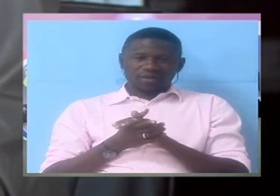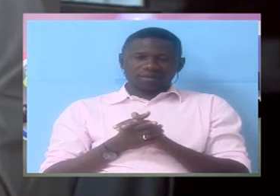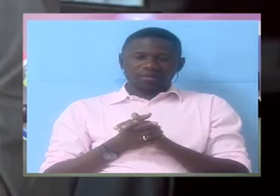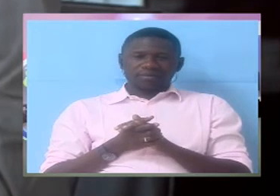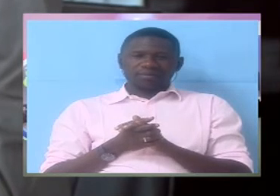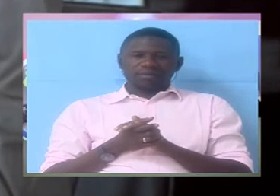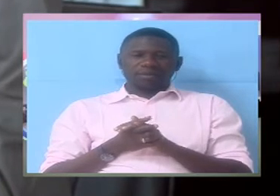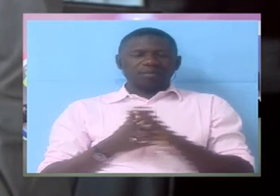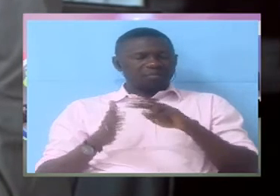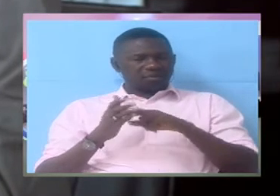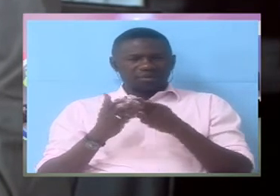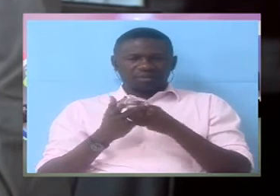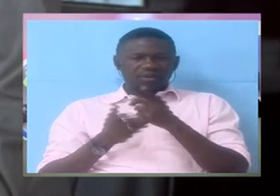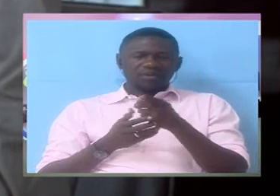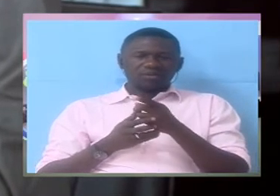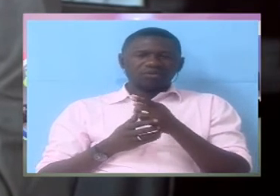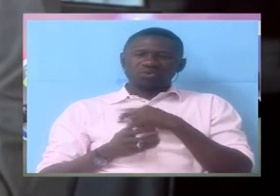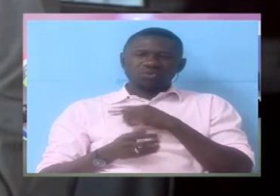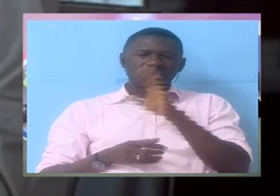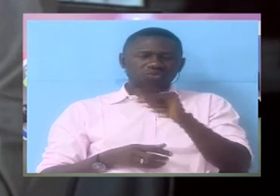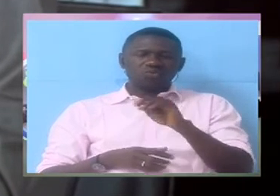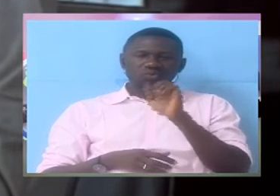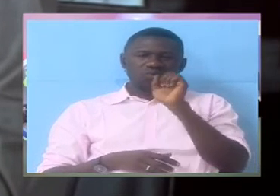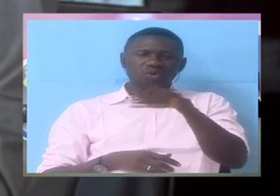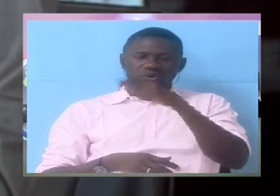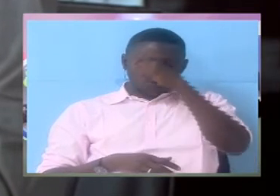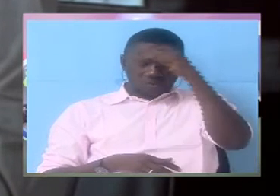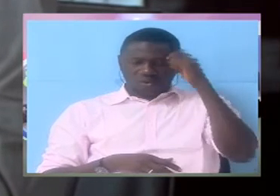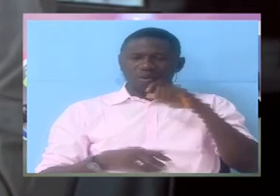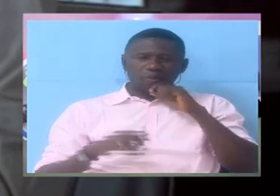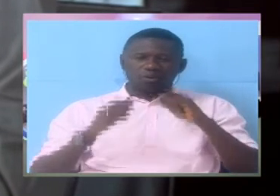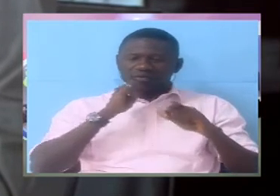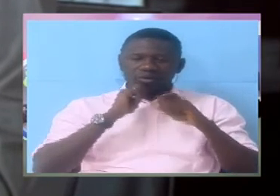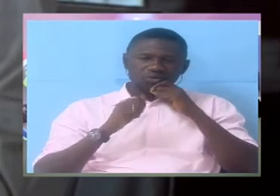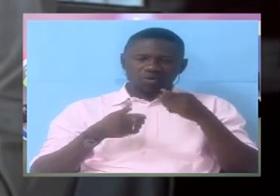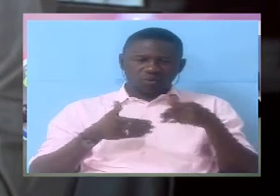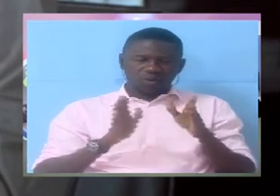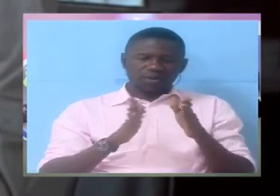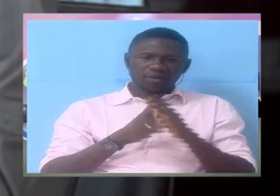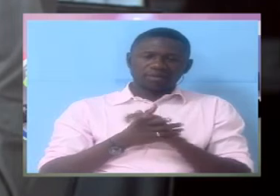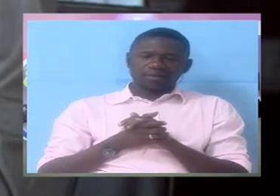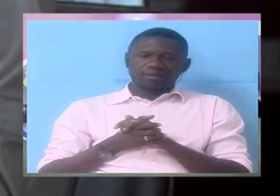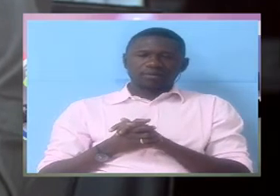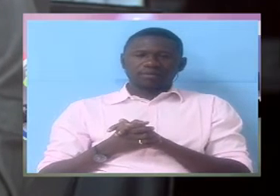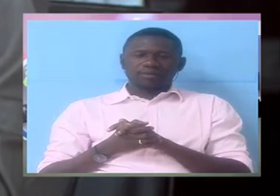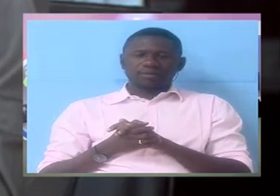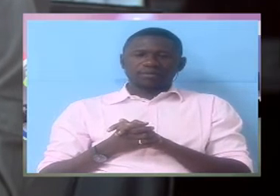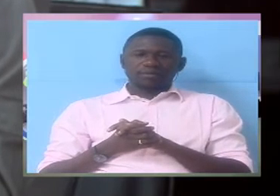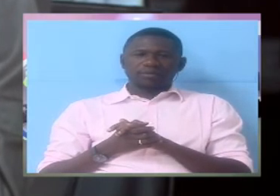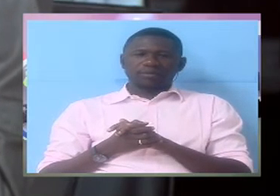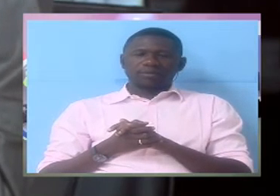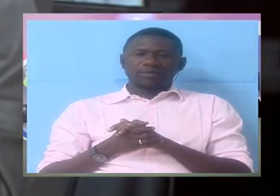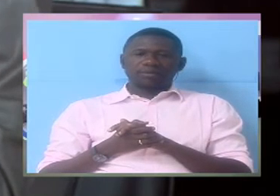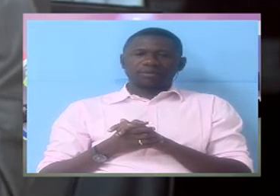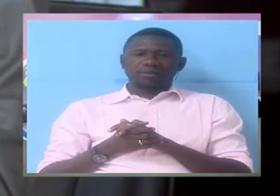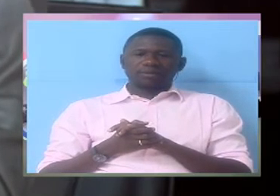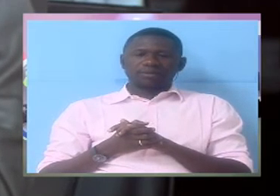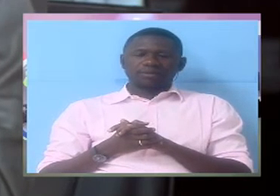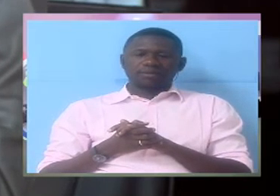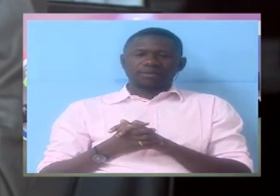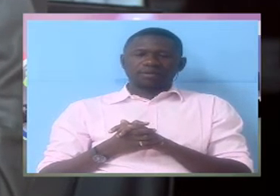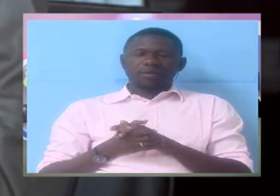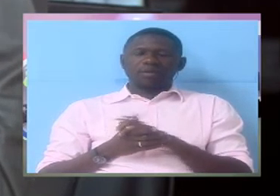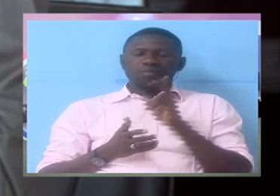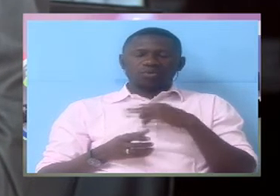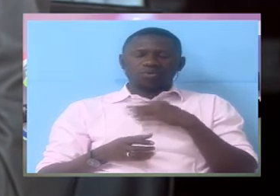instead of aliyala do ko ke professionally anyama, don't you think that warang ali shortcut ke ali liparo